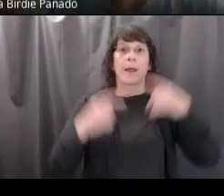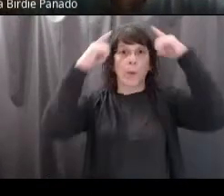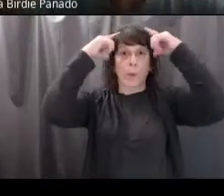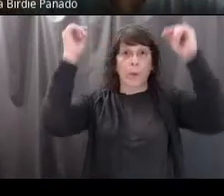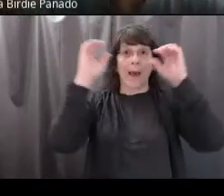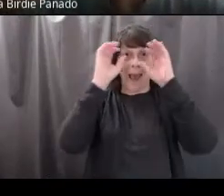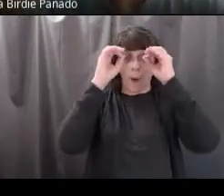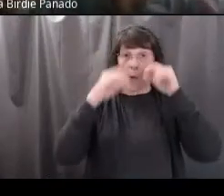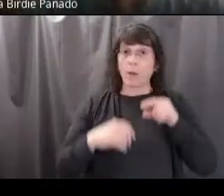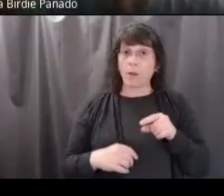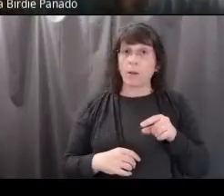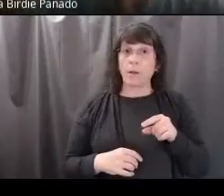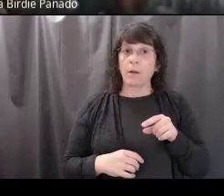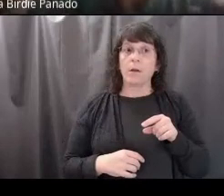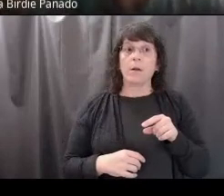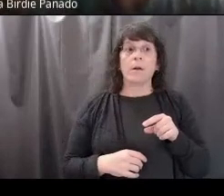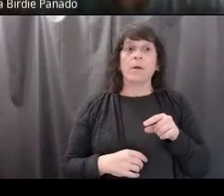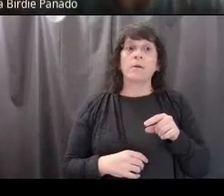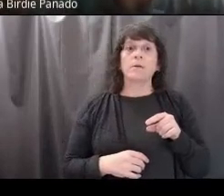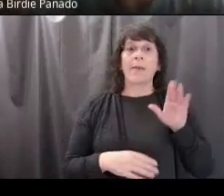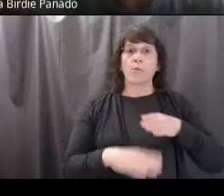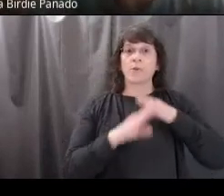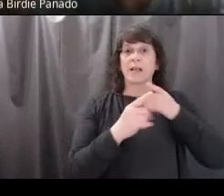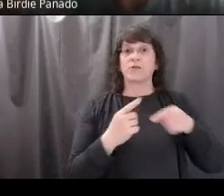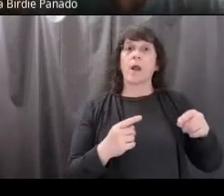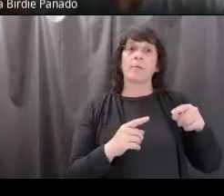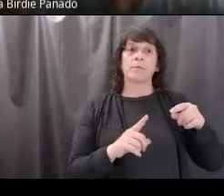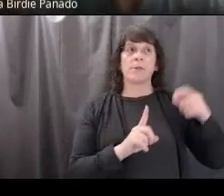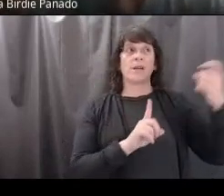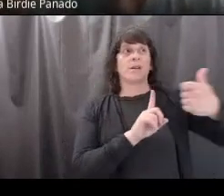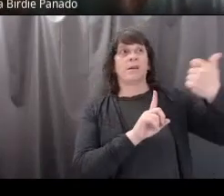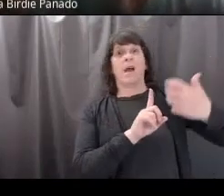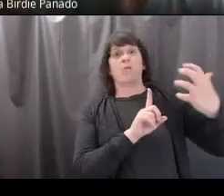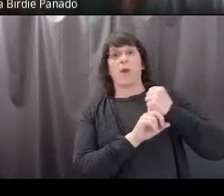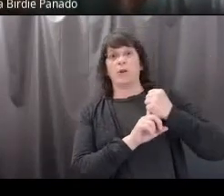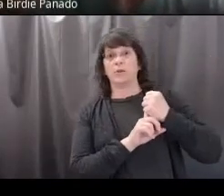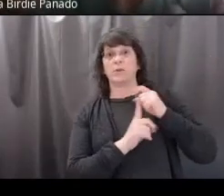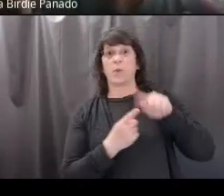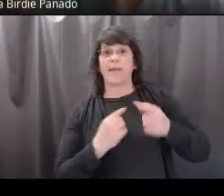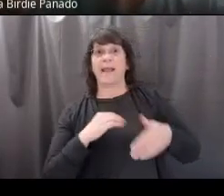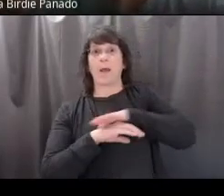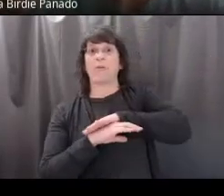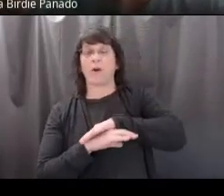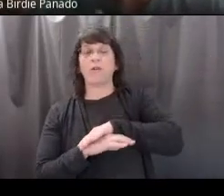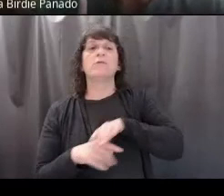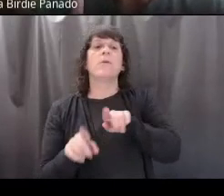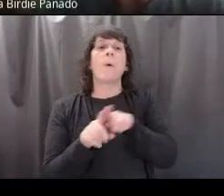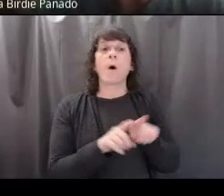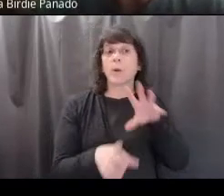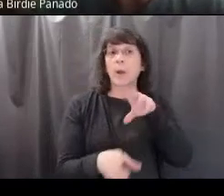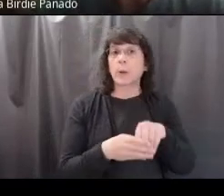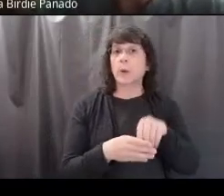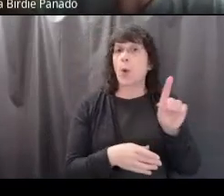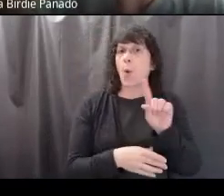owl, it protects them from predators when they camouflage. You can also include where your animal might